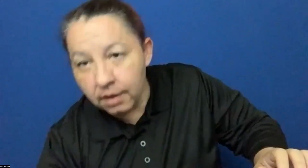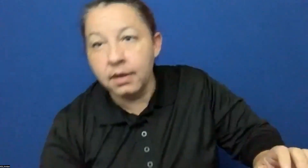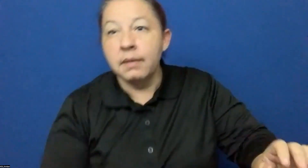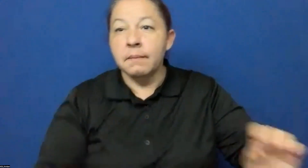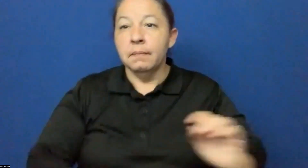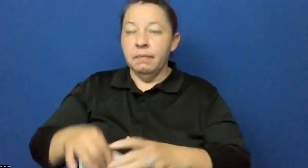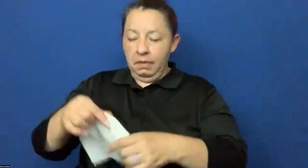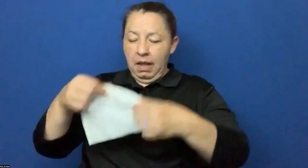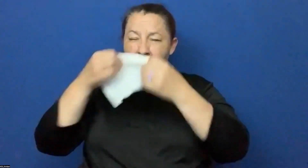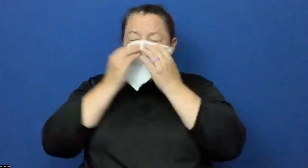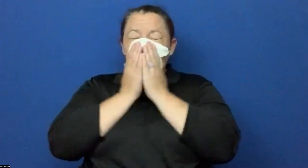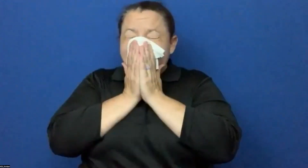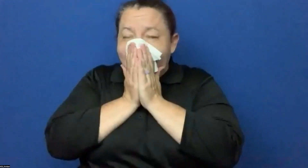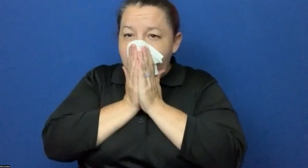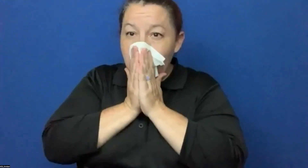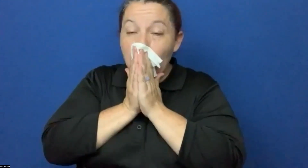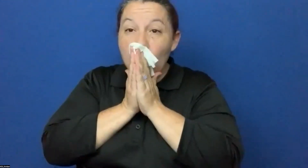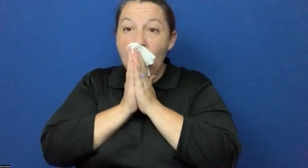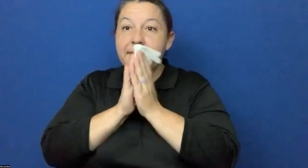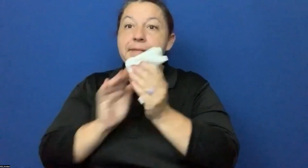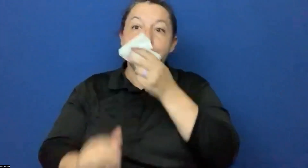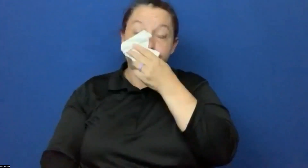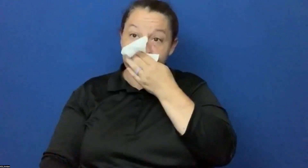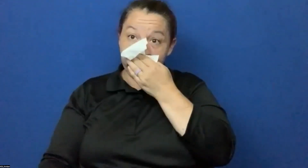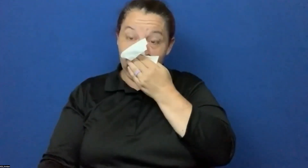I'll share my screen.